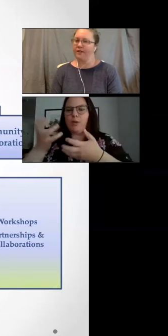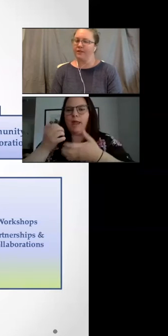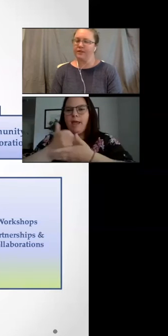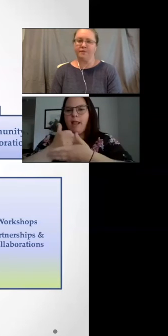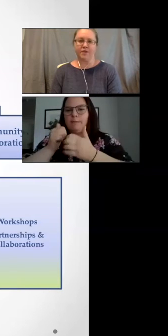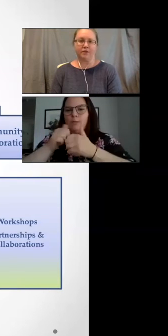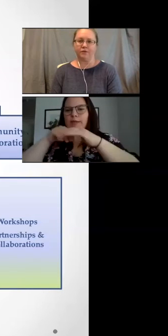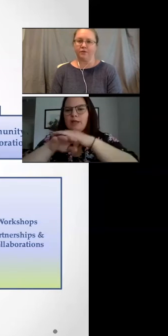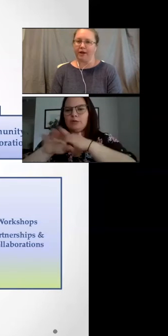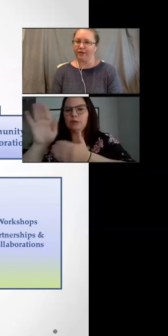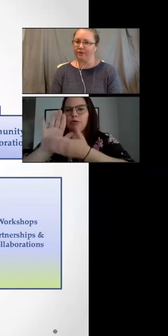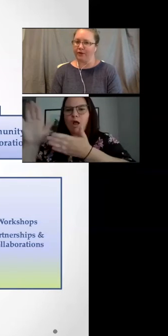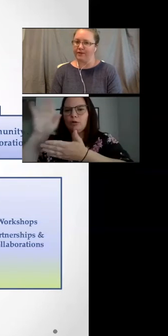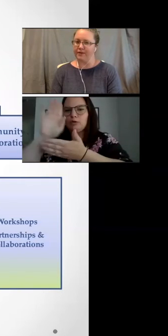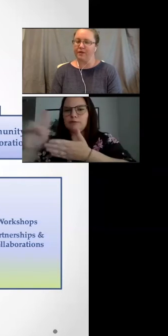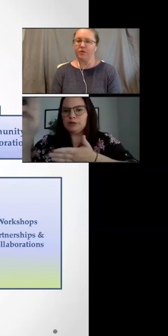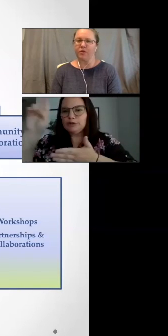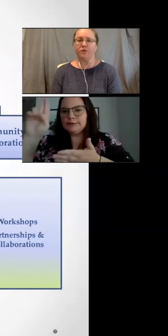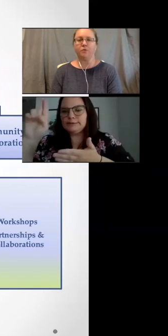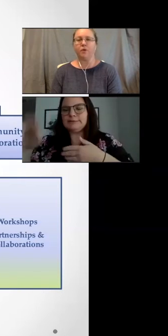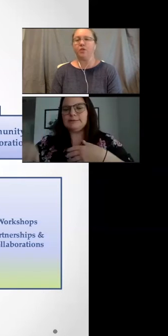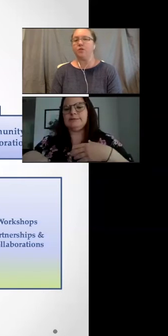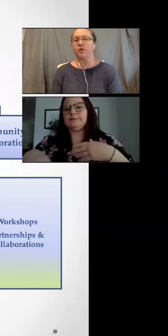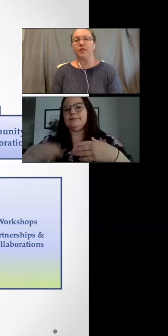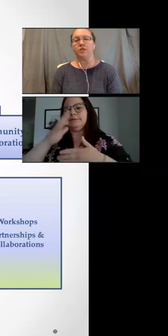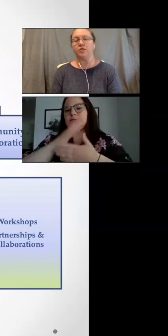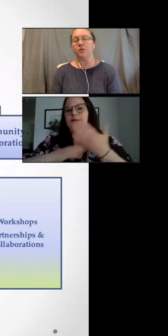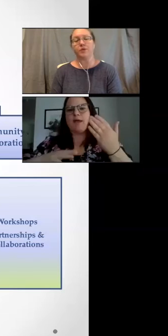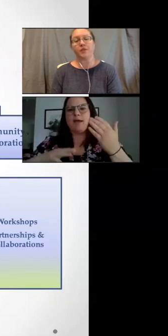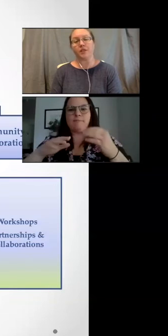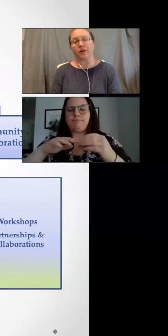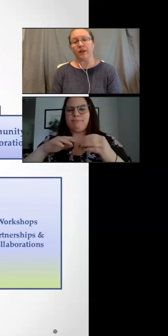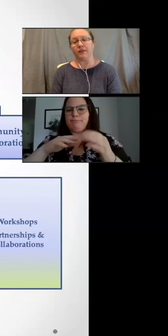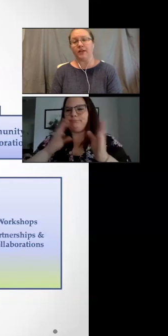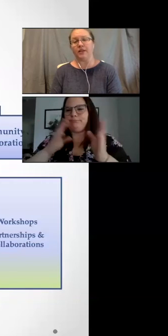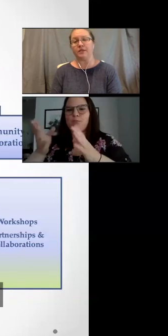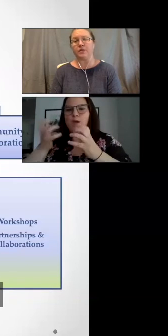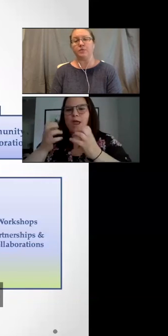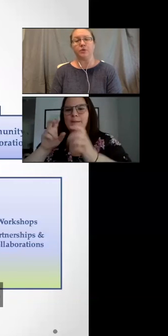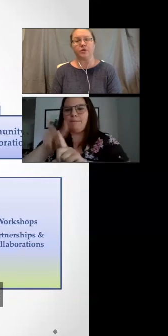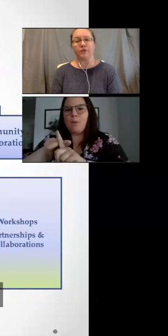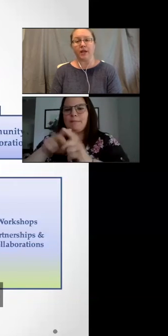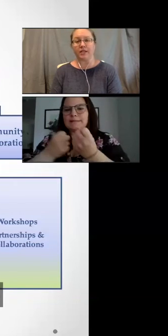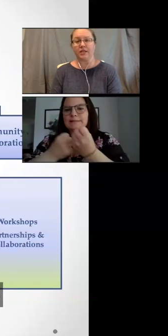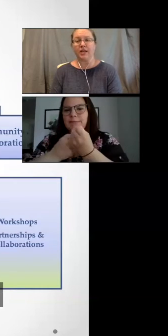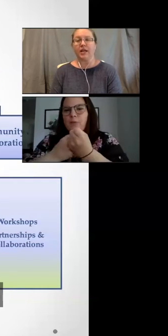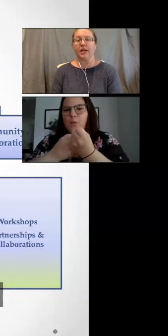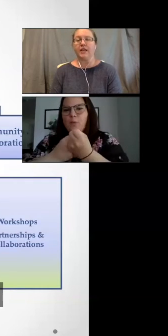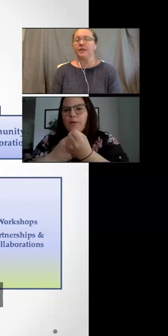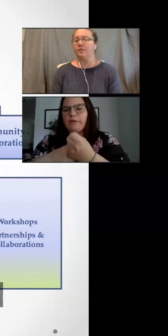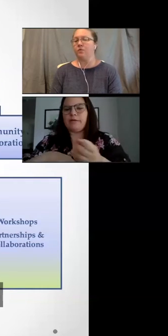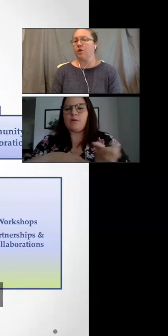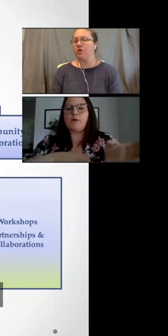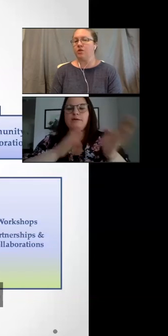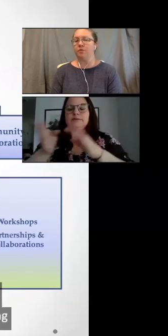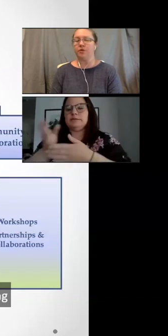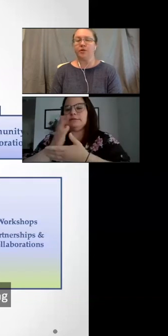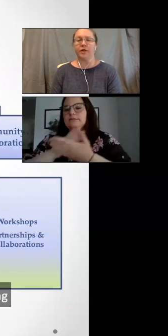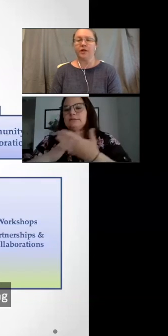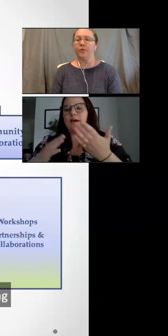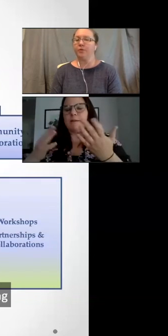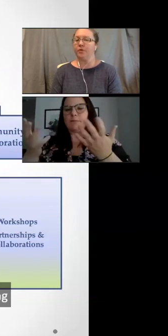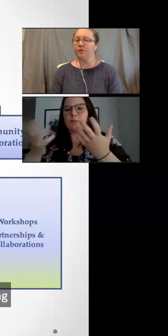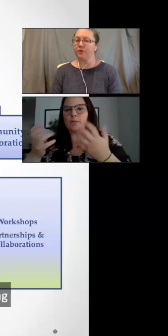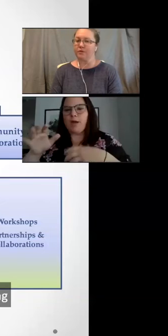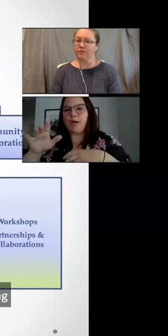And this comes out in a variety of ways. Some youth want to get into post-secondary and they need some support doing that. Some want to book